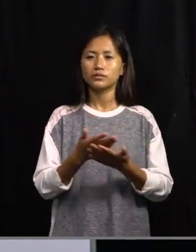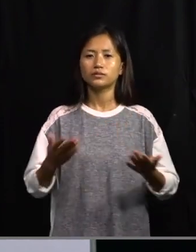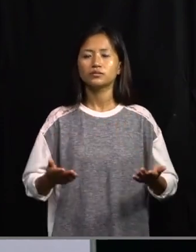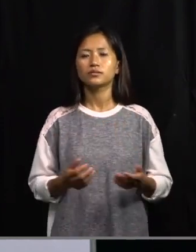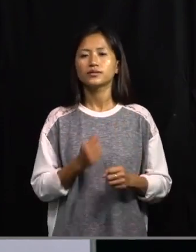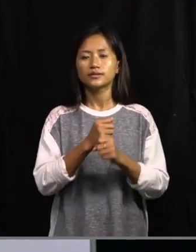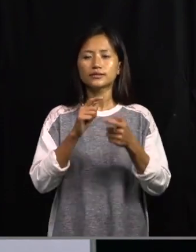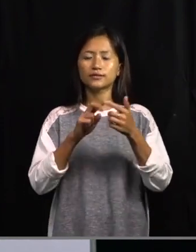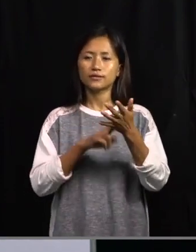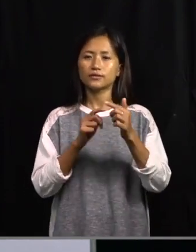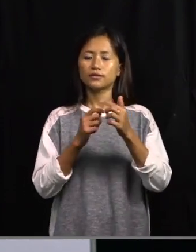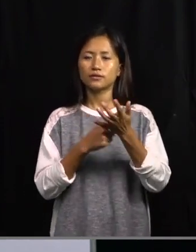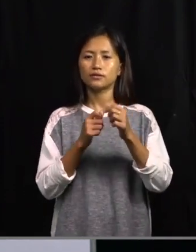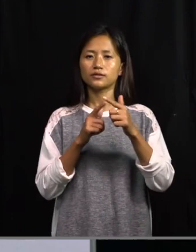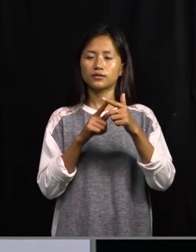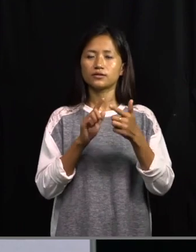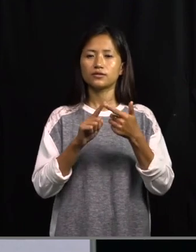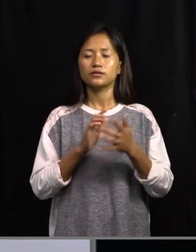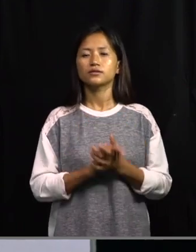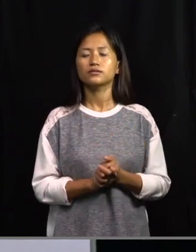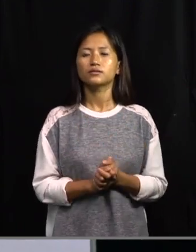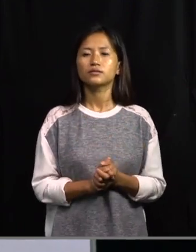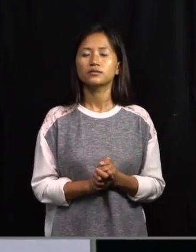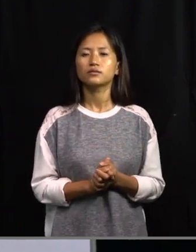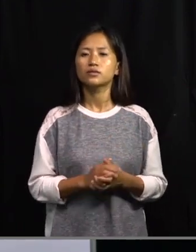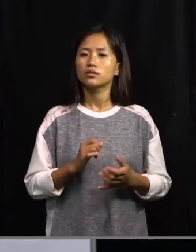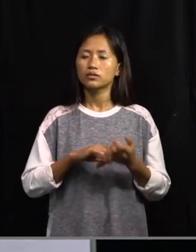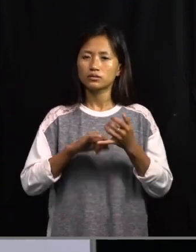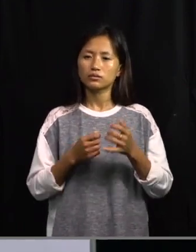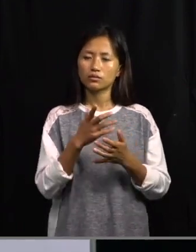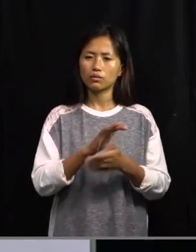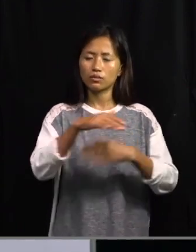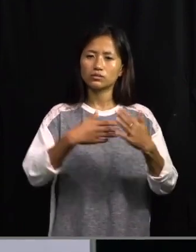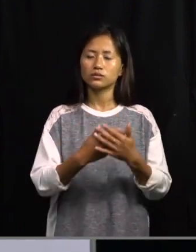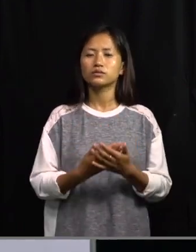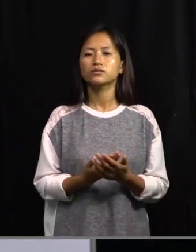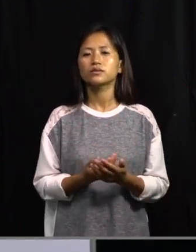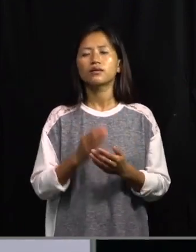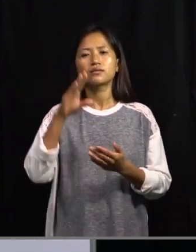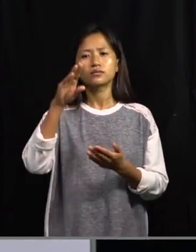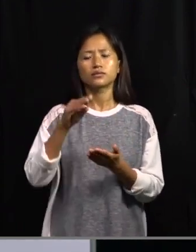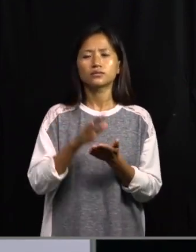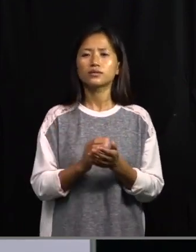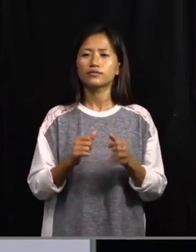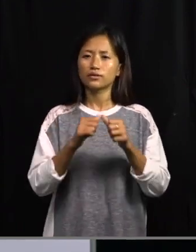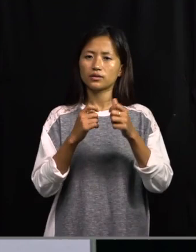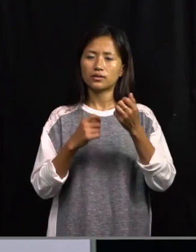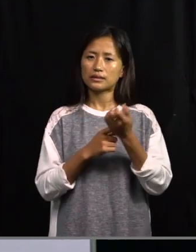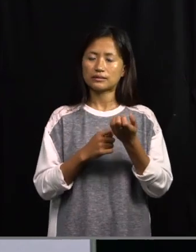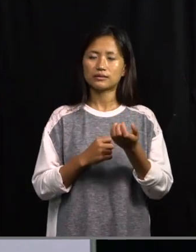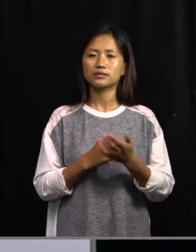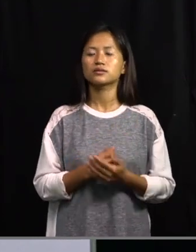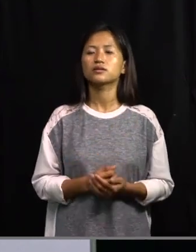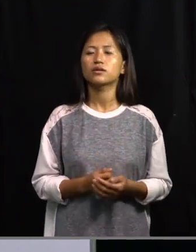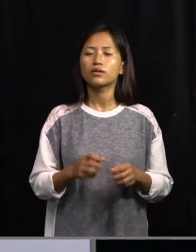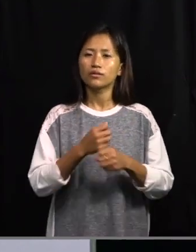lot of income. And when they sell all these, the government is not reducing any of their assets. The government is not creating